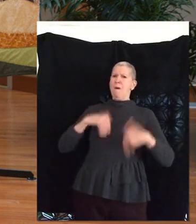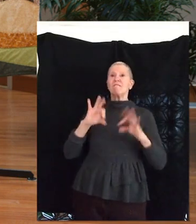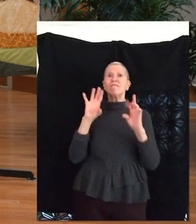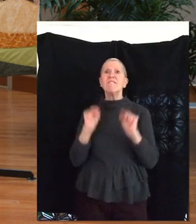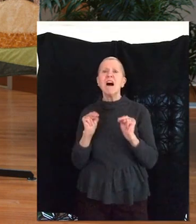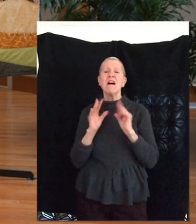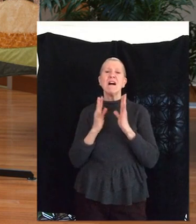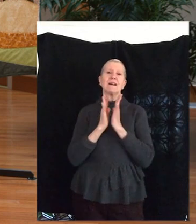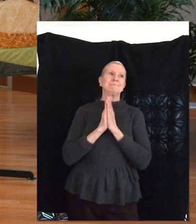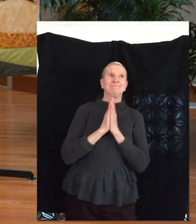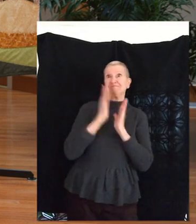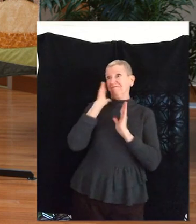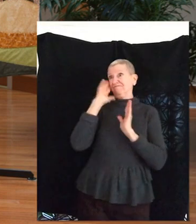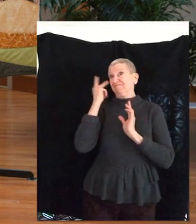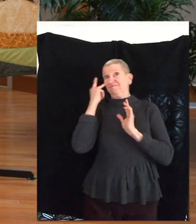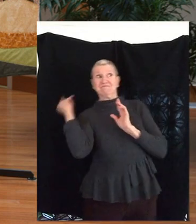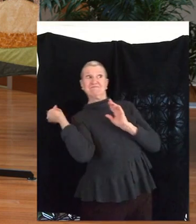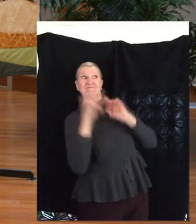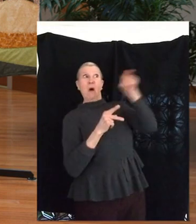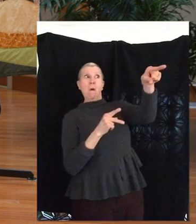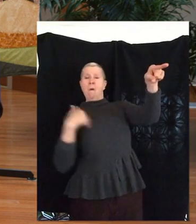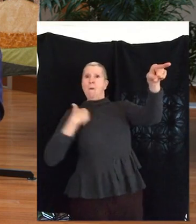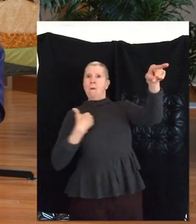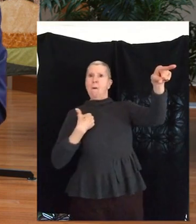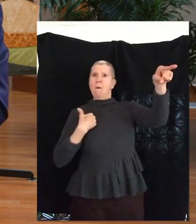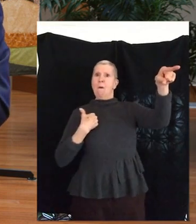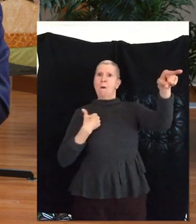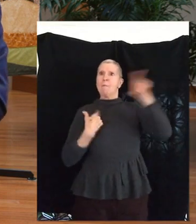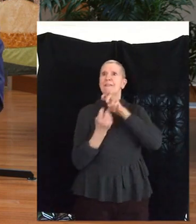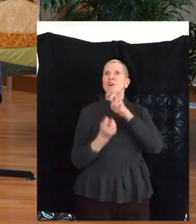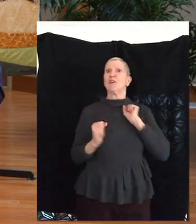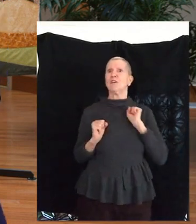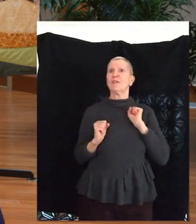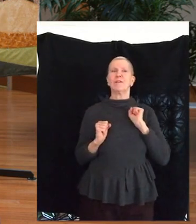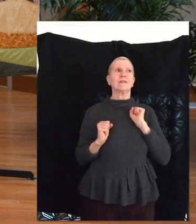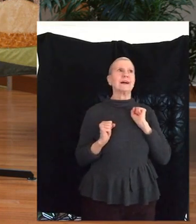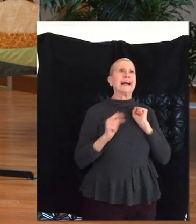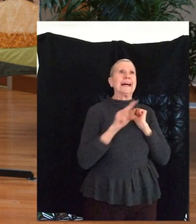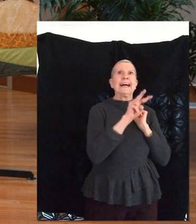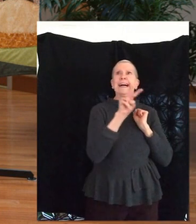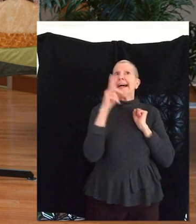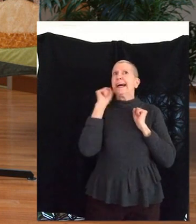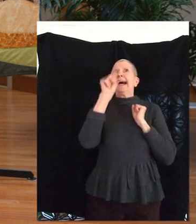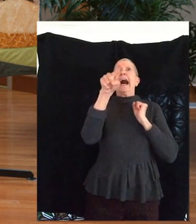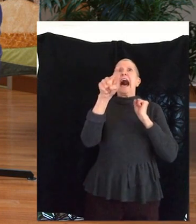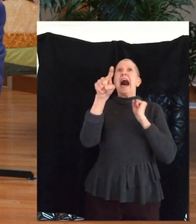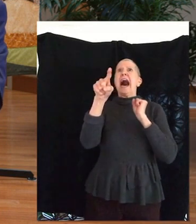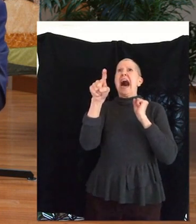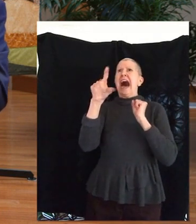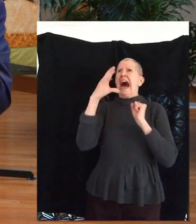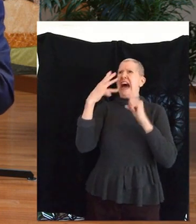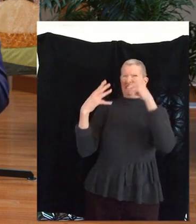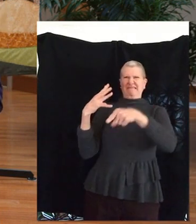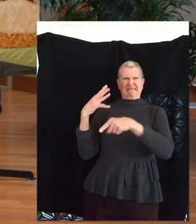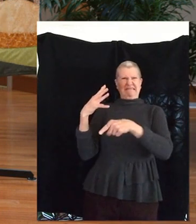so much fun. You know, they saw a beaver there. They saw a